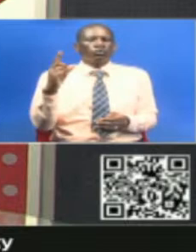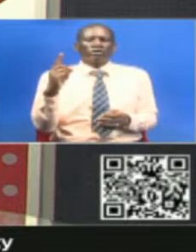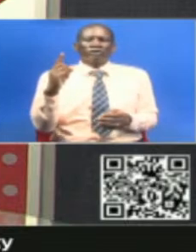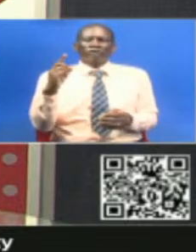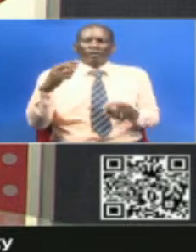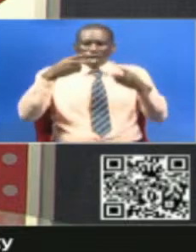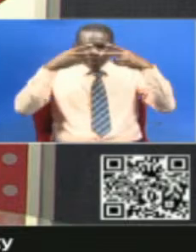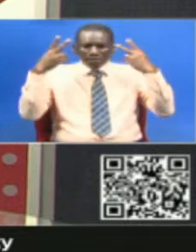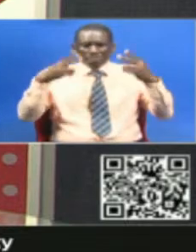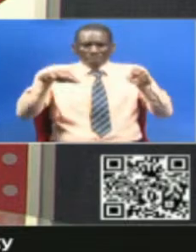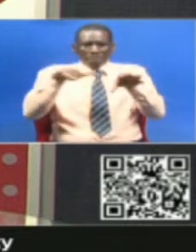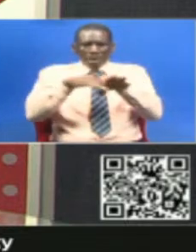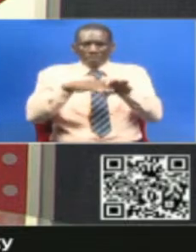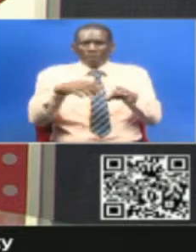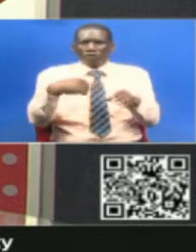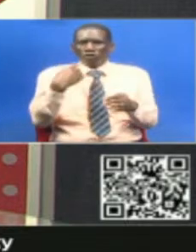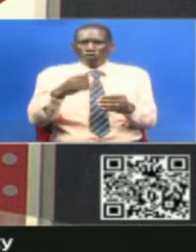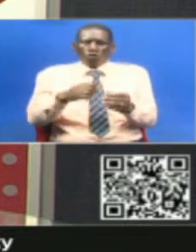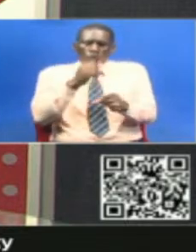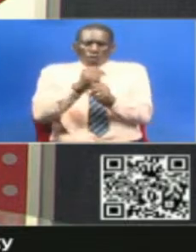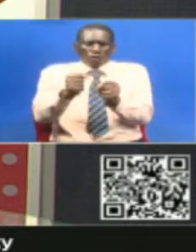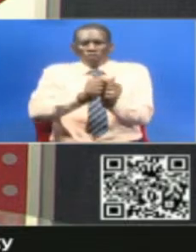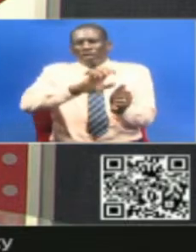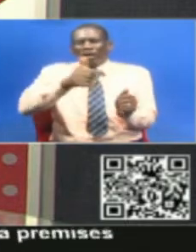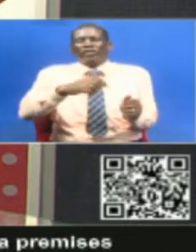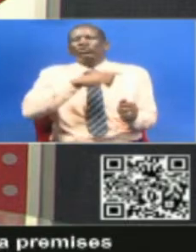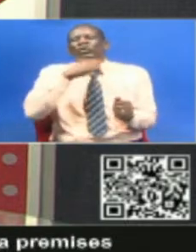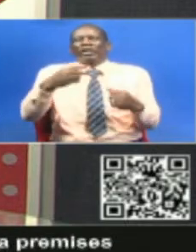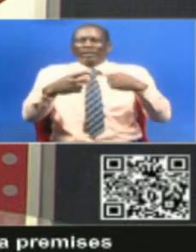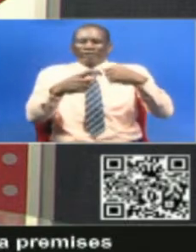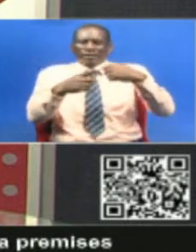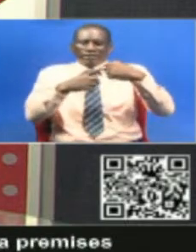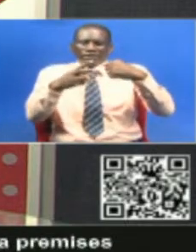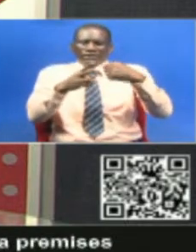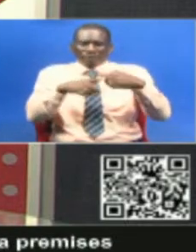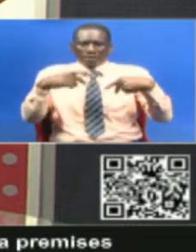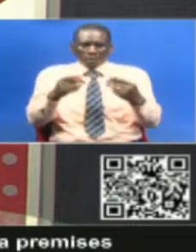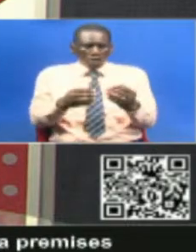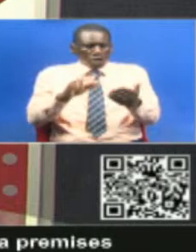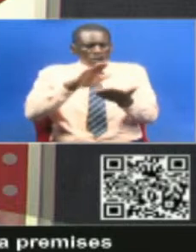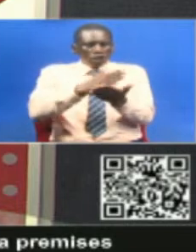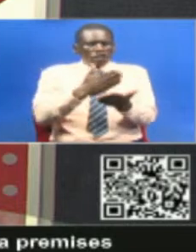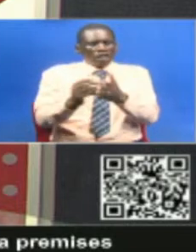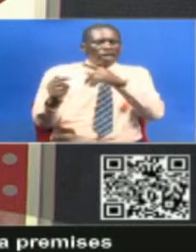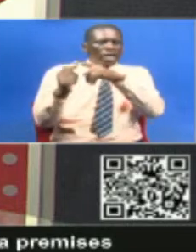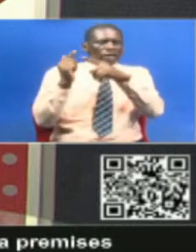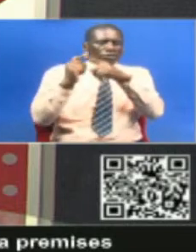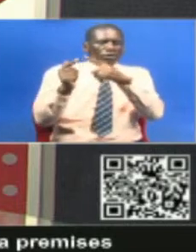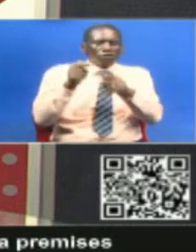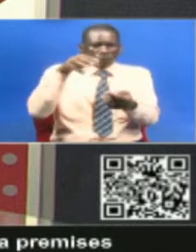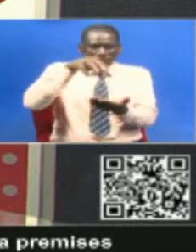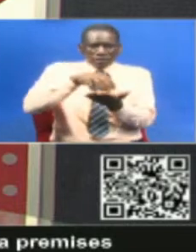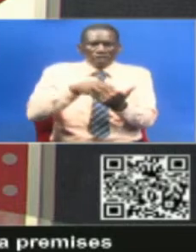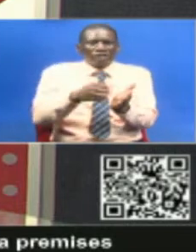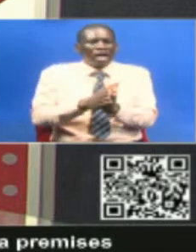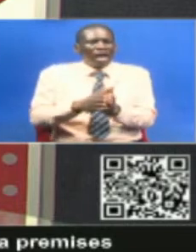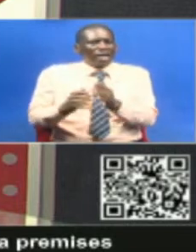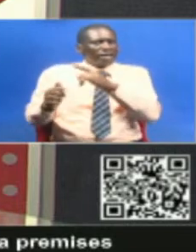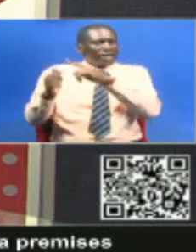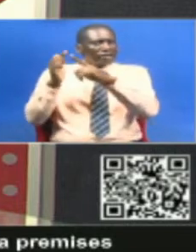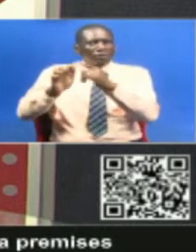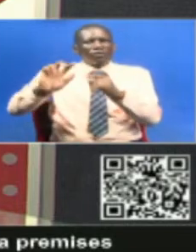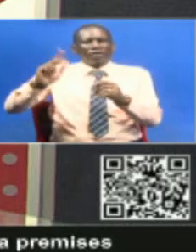kill 67 people. He shares his experience handling that case and lessons Kenya has learned from